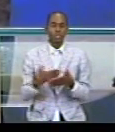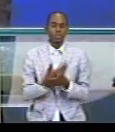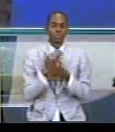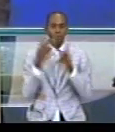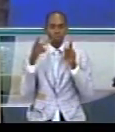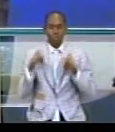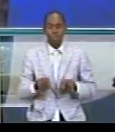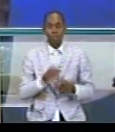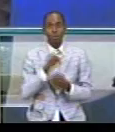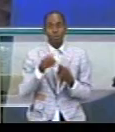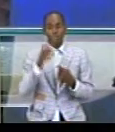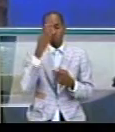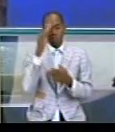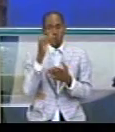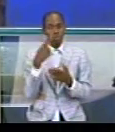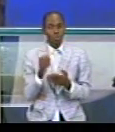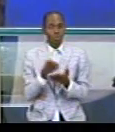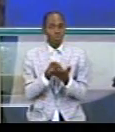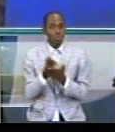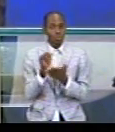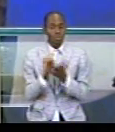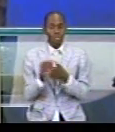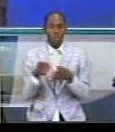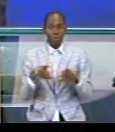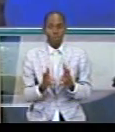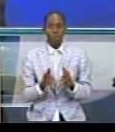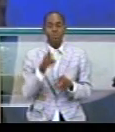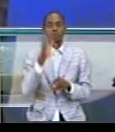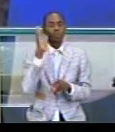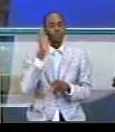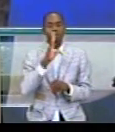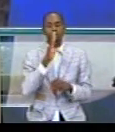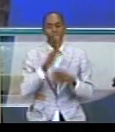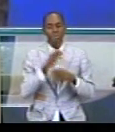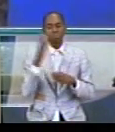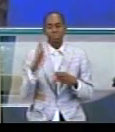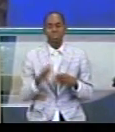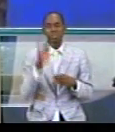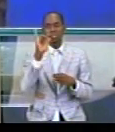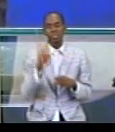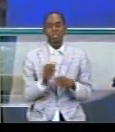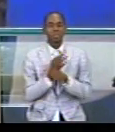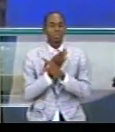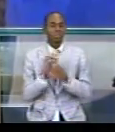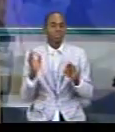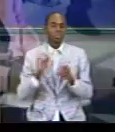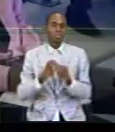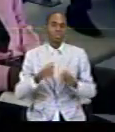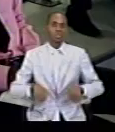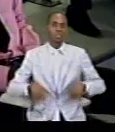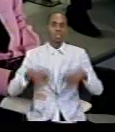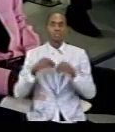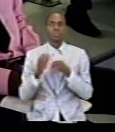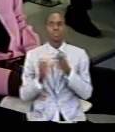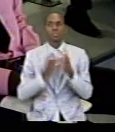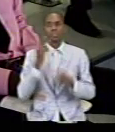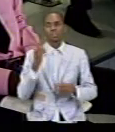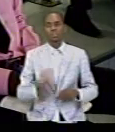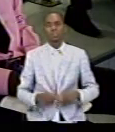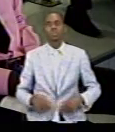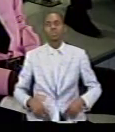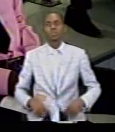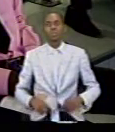the truth that way, you'll be free, completely free in your life in Jesus' name. Look at